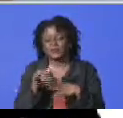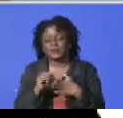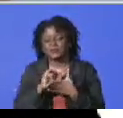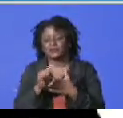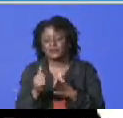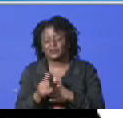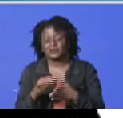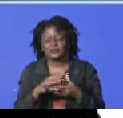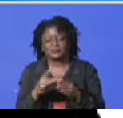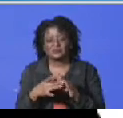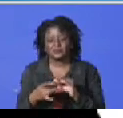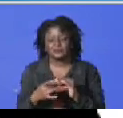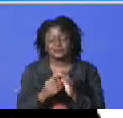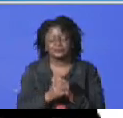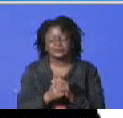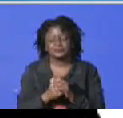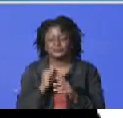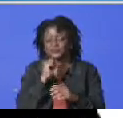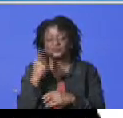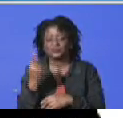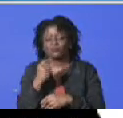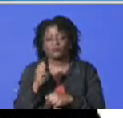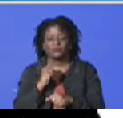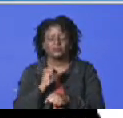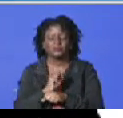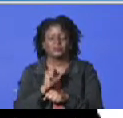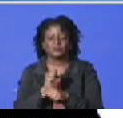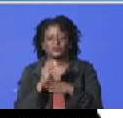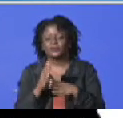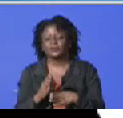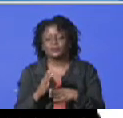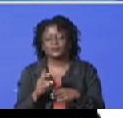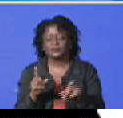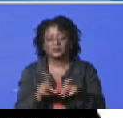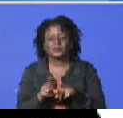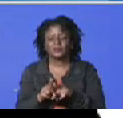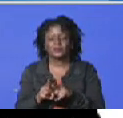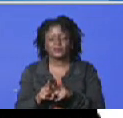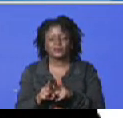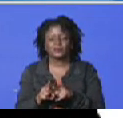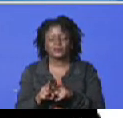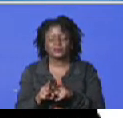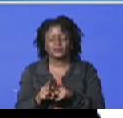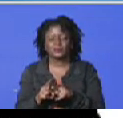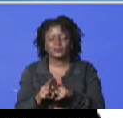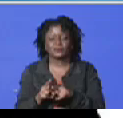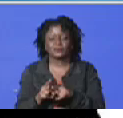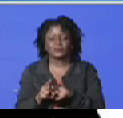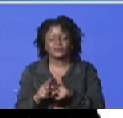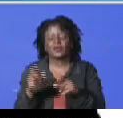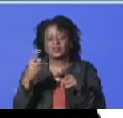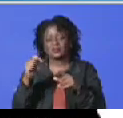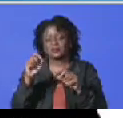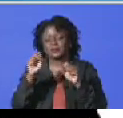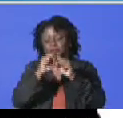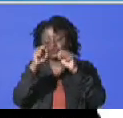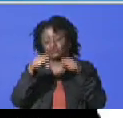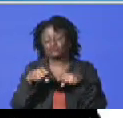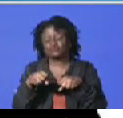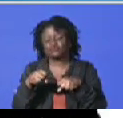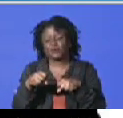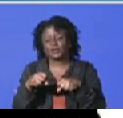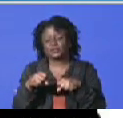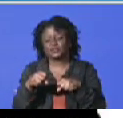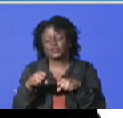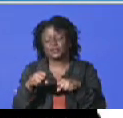So it's not only employees, but even the structure of ZNS. And I'm